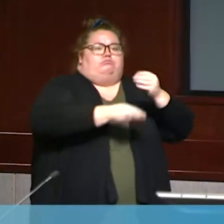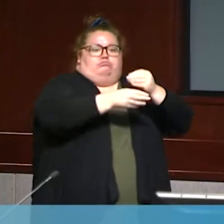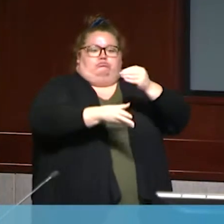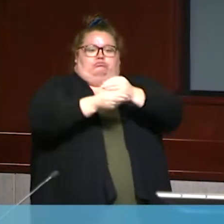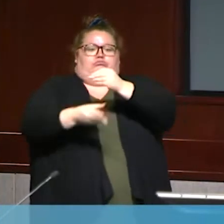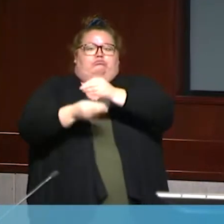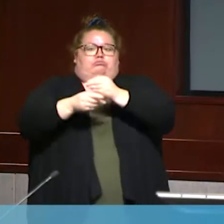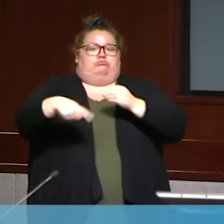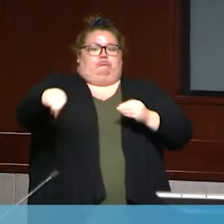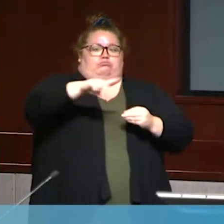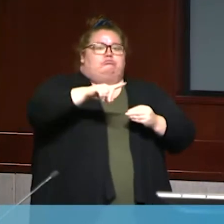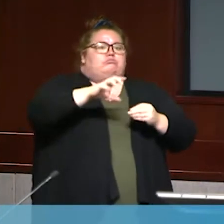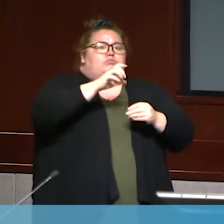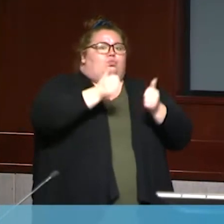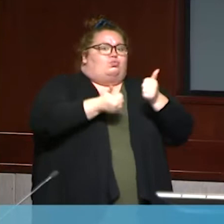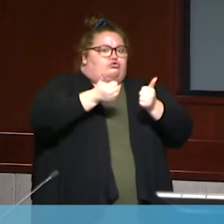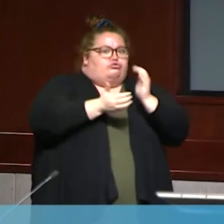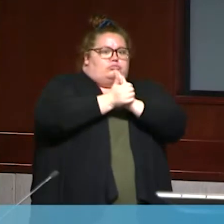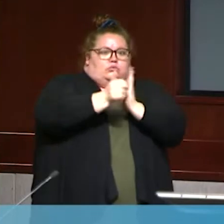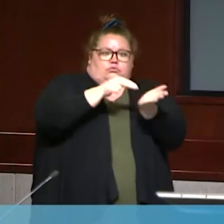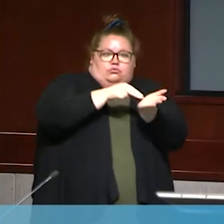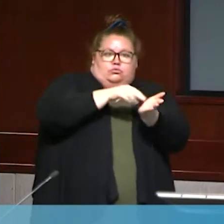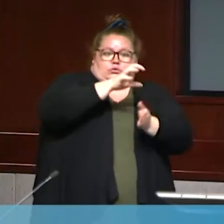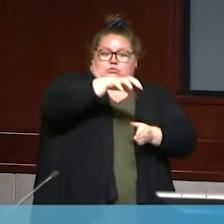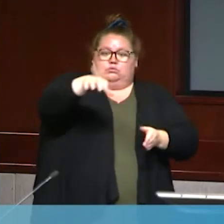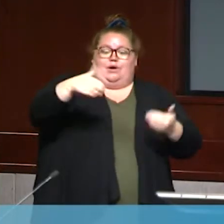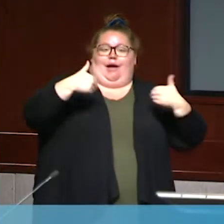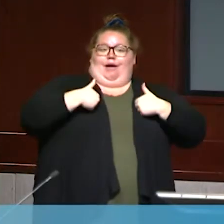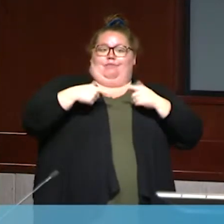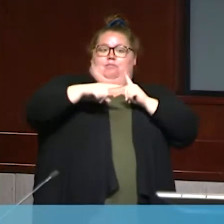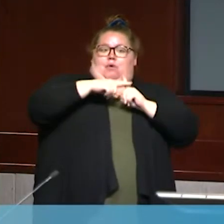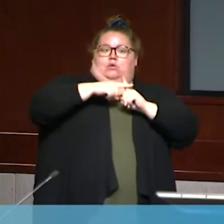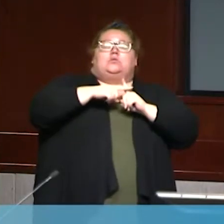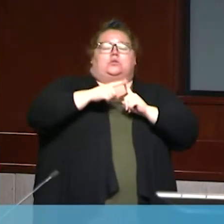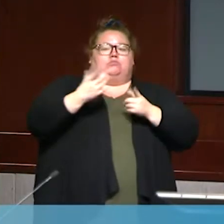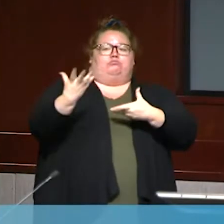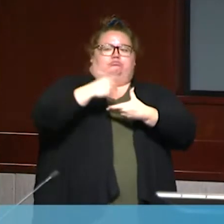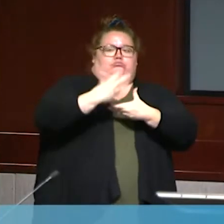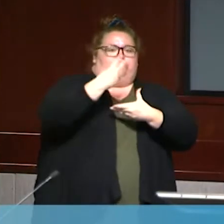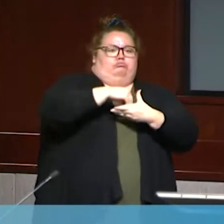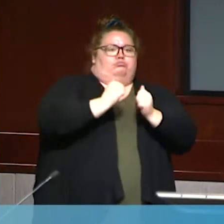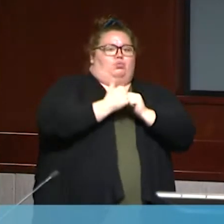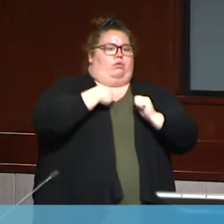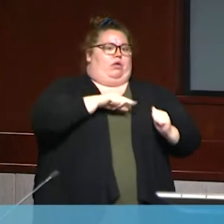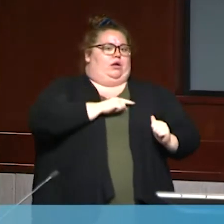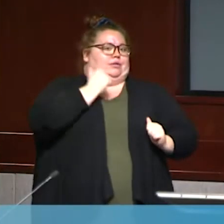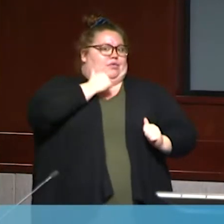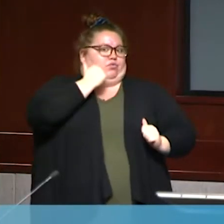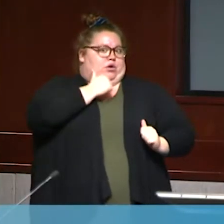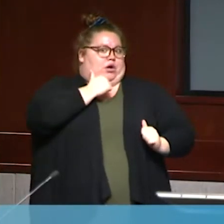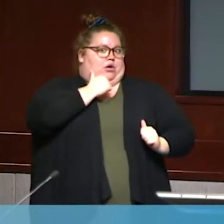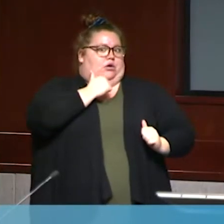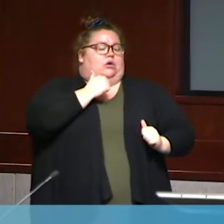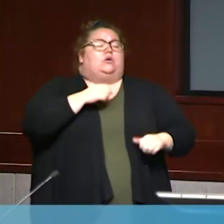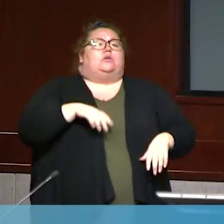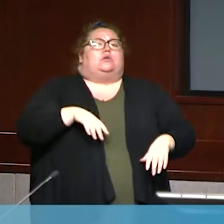COVID-positive residents and or staff. And by daily, I mean 7 days a week, not Monday through